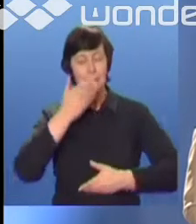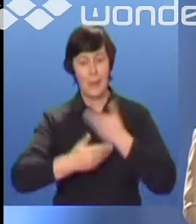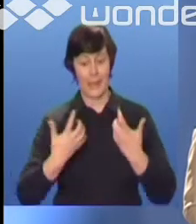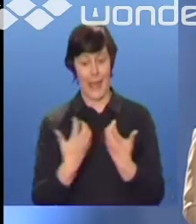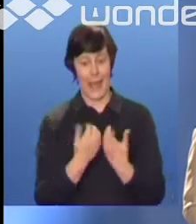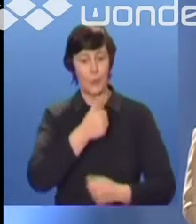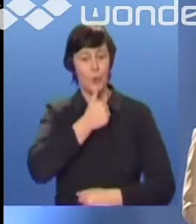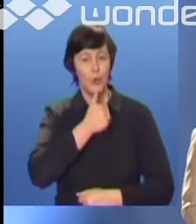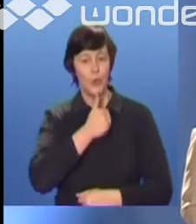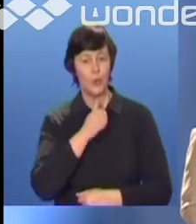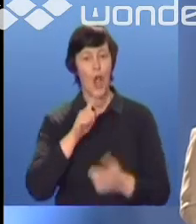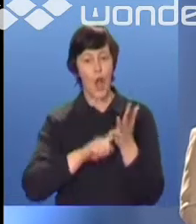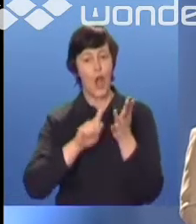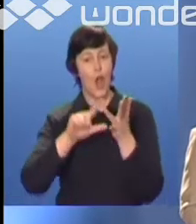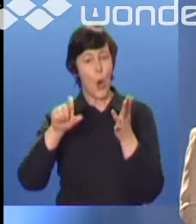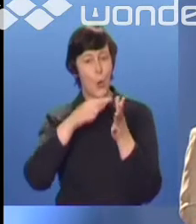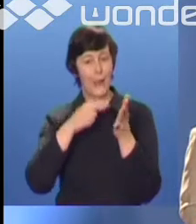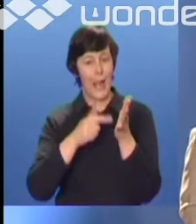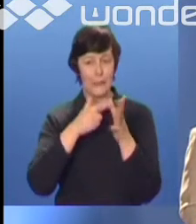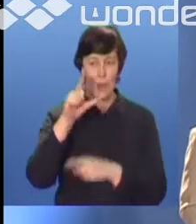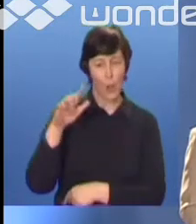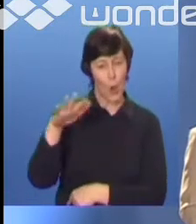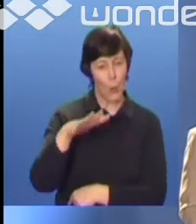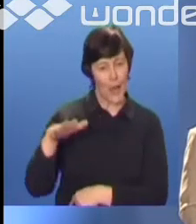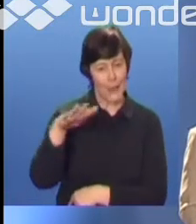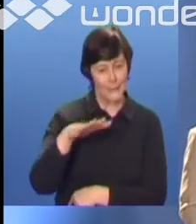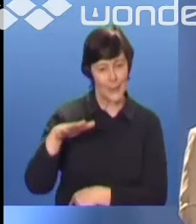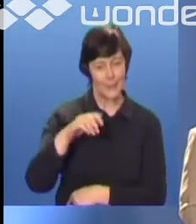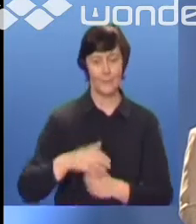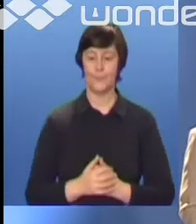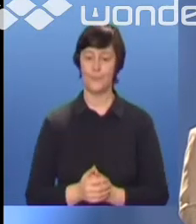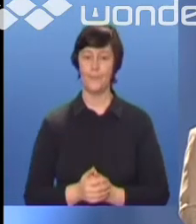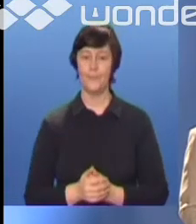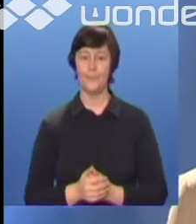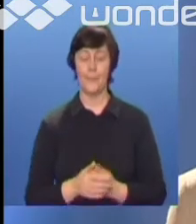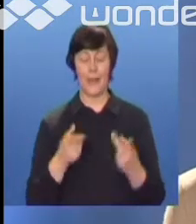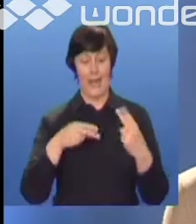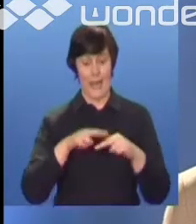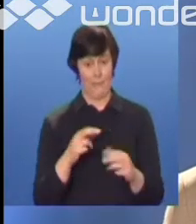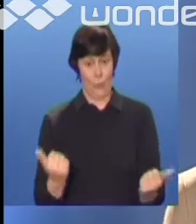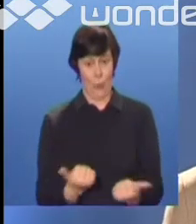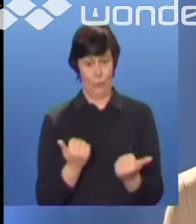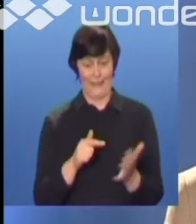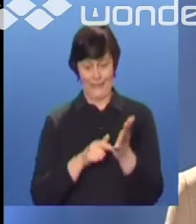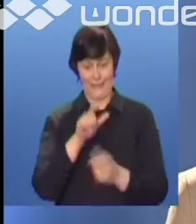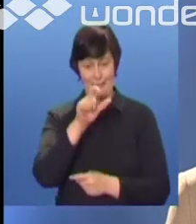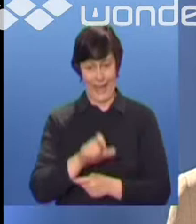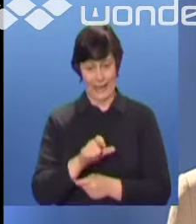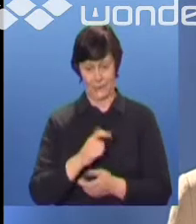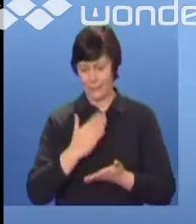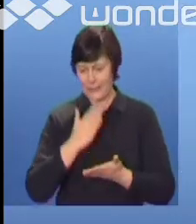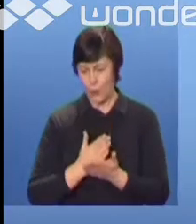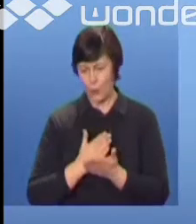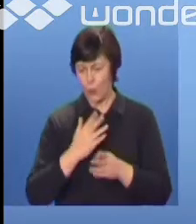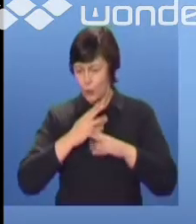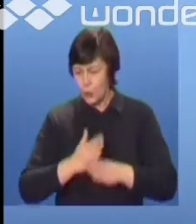later in the programme, I'll be showing you how to apply or bid for Locata properties using a number of different methods. If you're a secure or